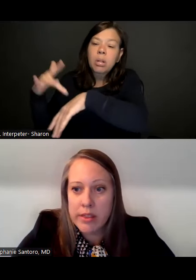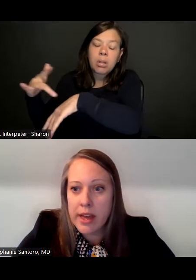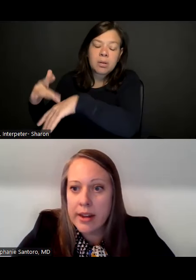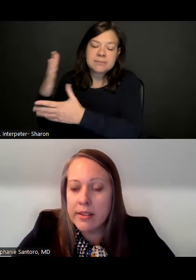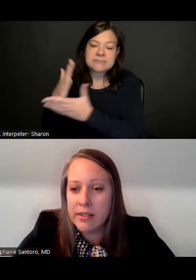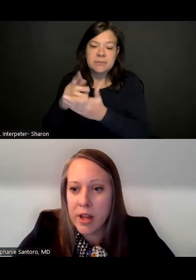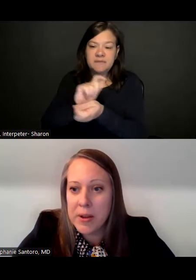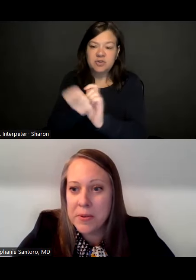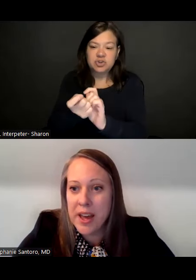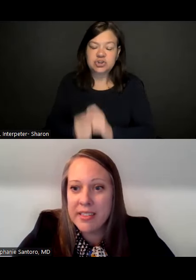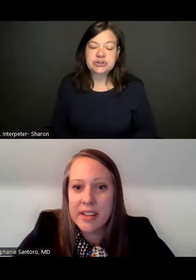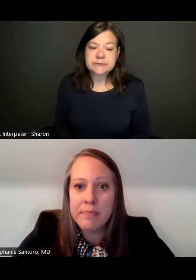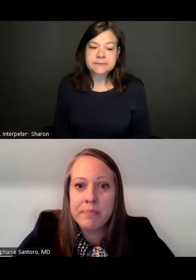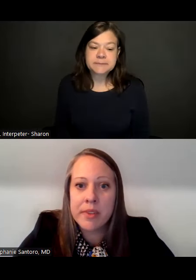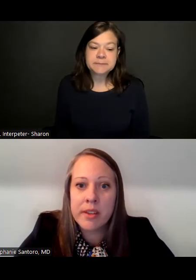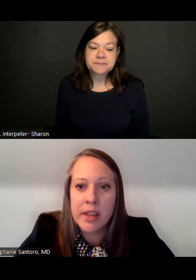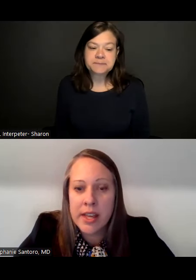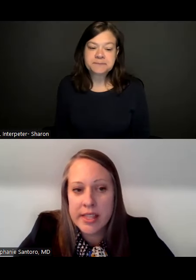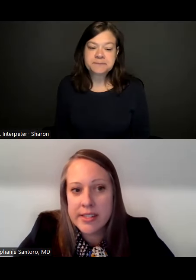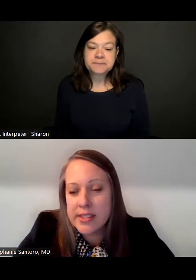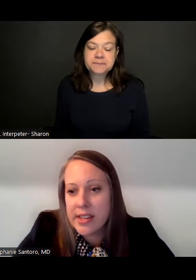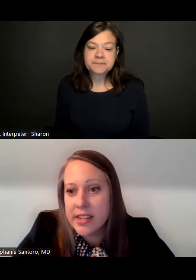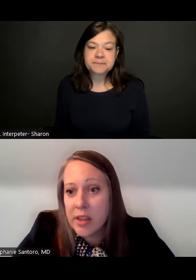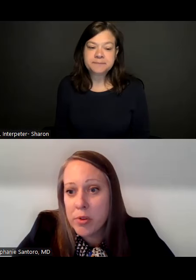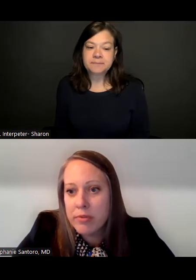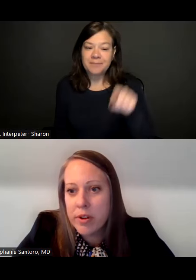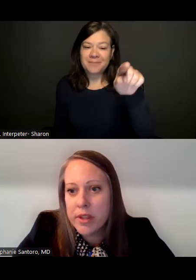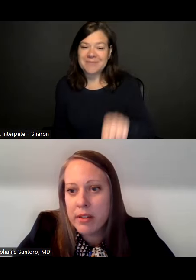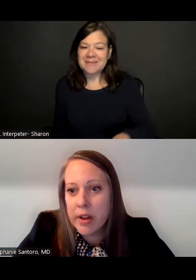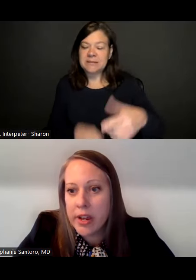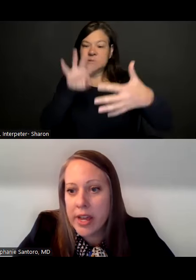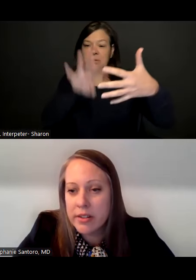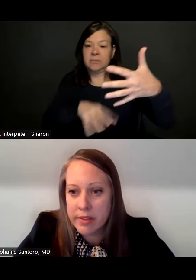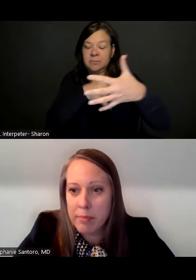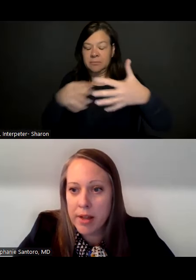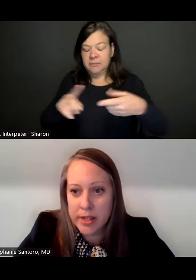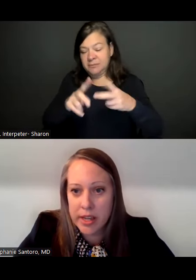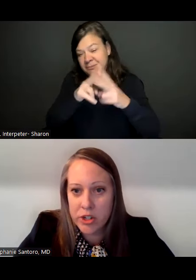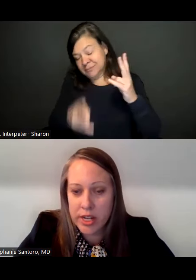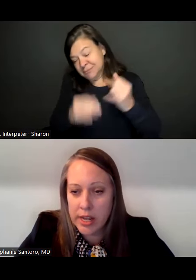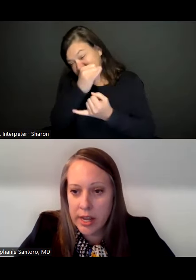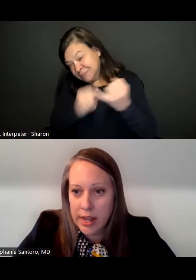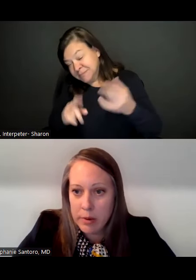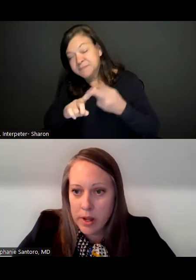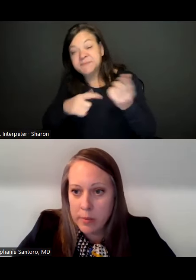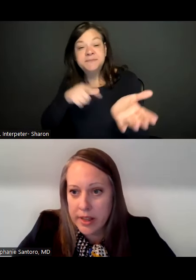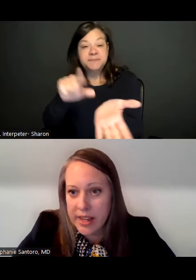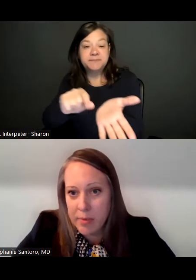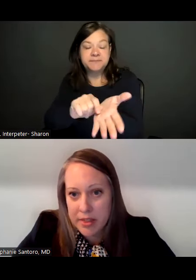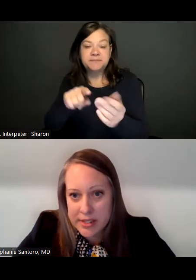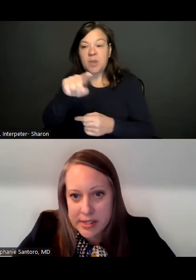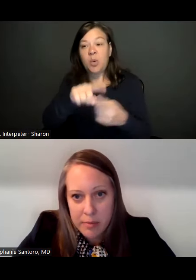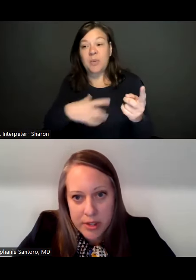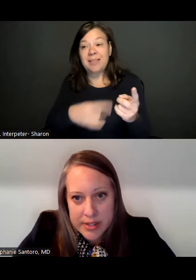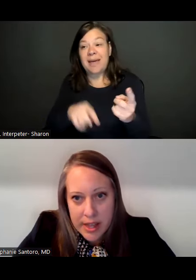changes with that new guideline. This is a table from the very end of that publication, and what we like